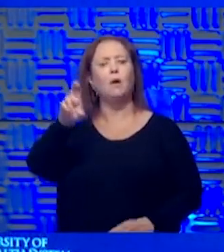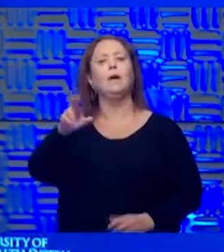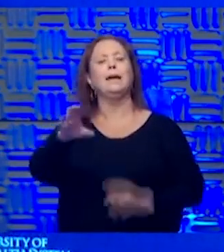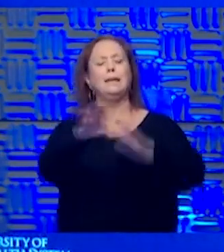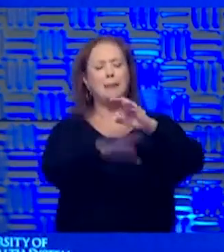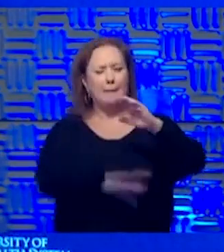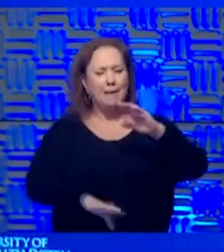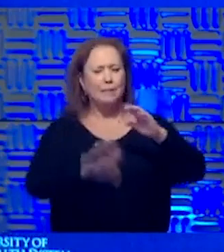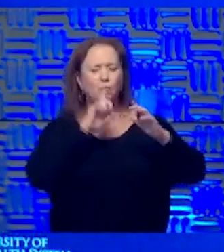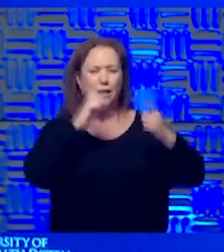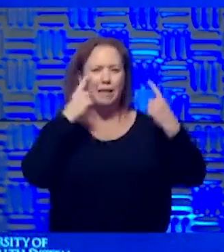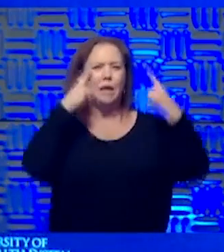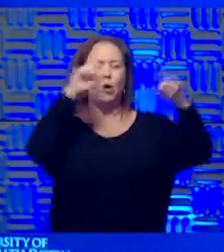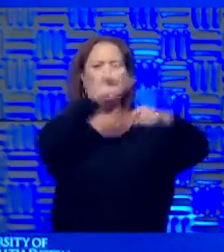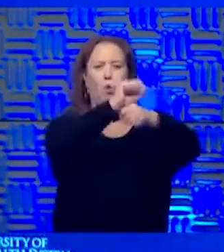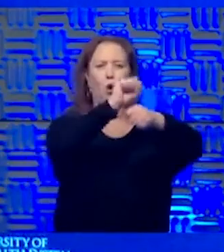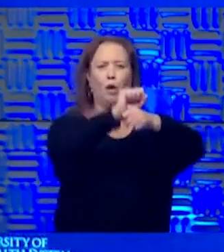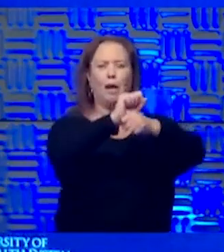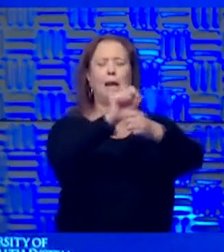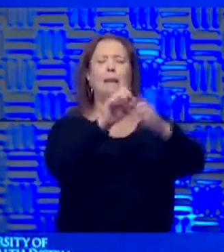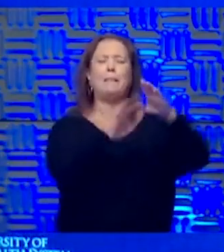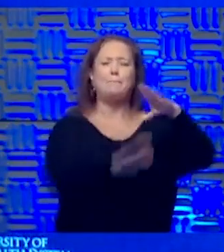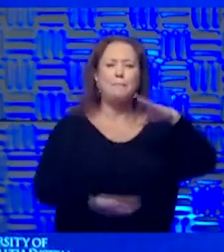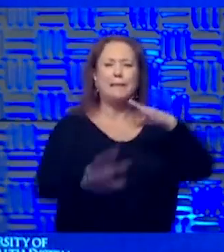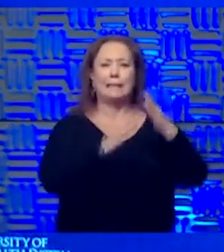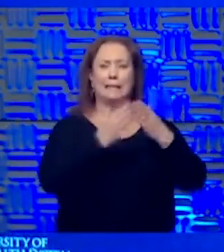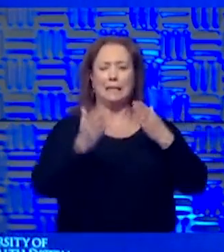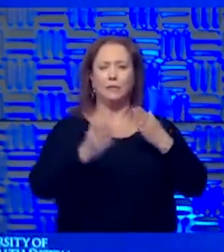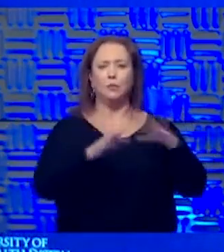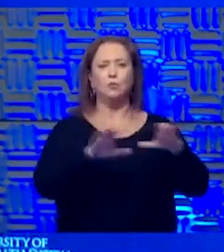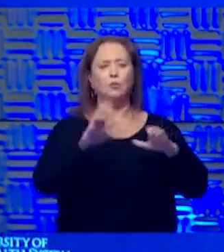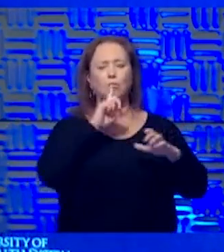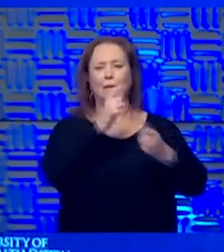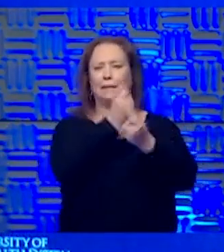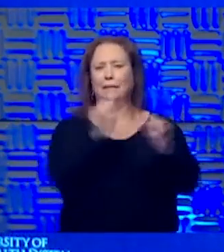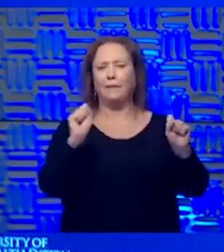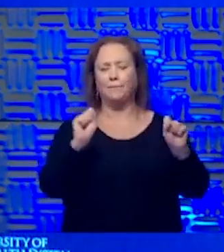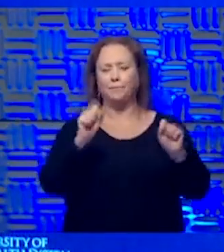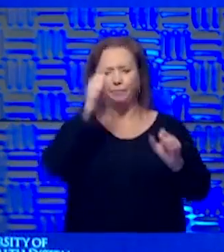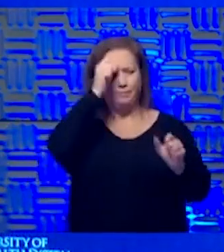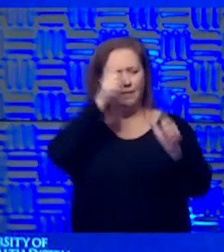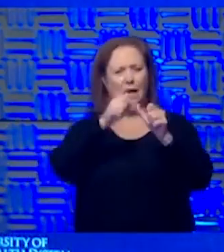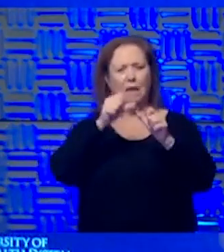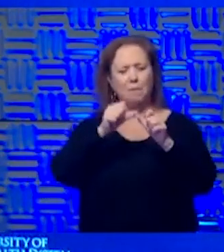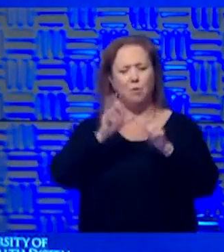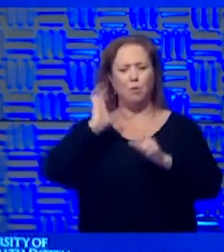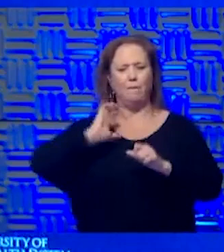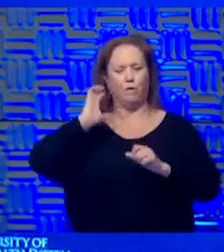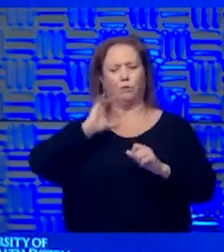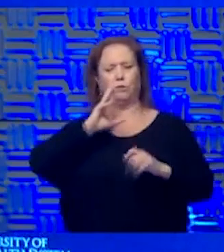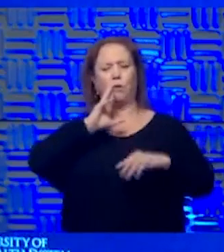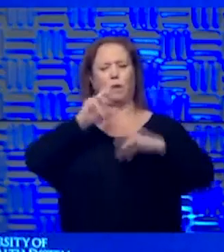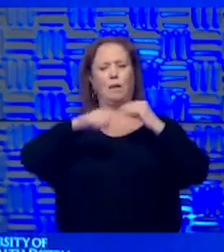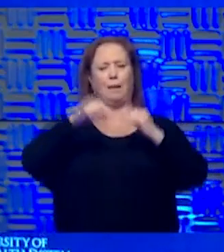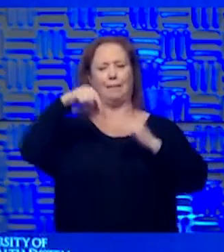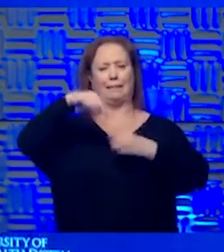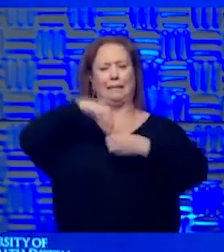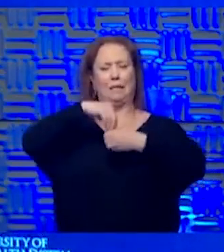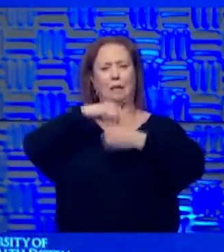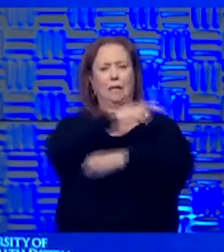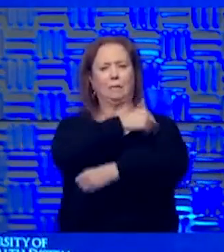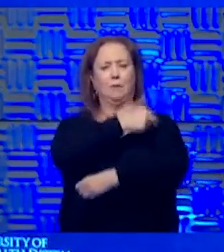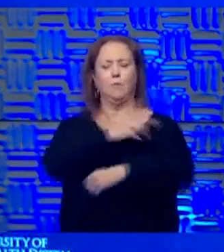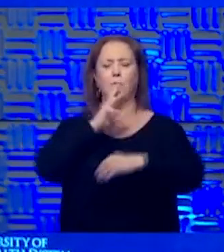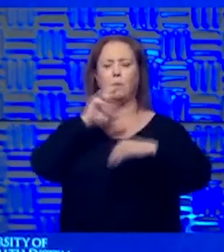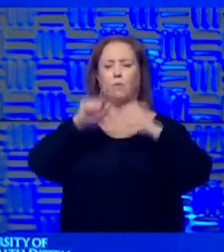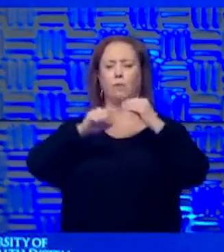if you do the basics, you're much safer. I remember back when we were first looking at this internally, we had the opportunity to speak from